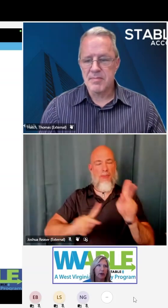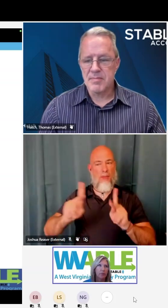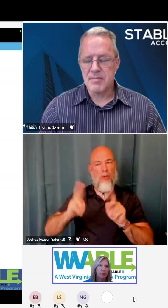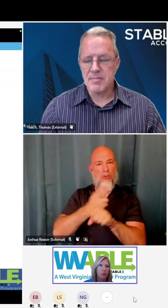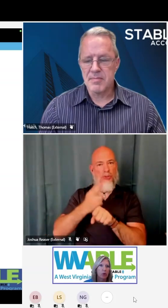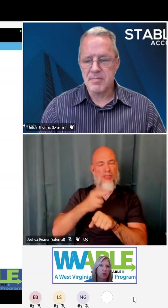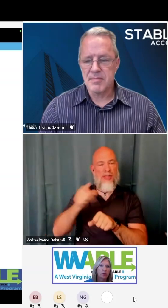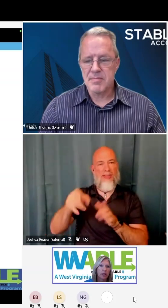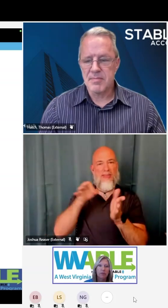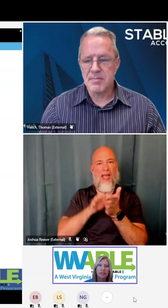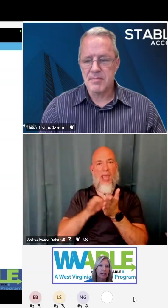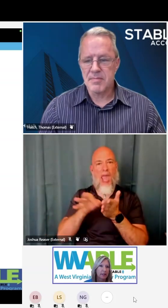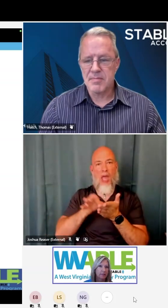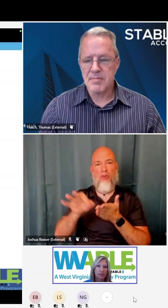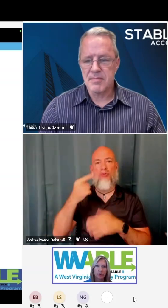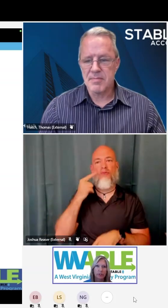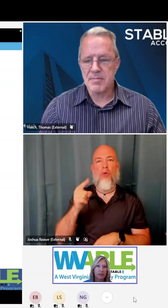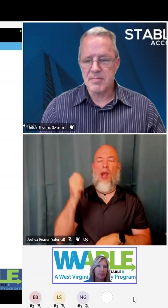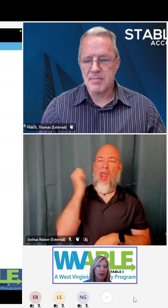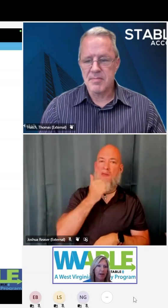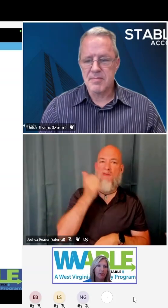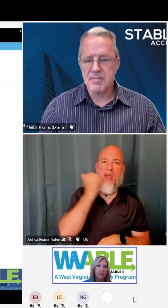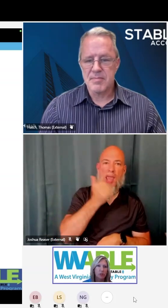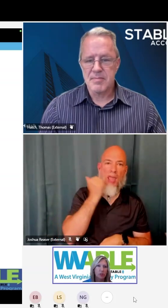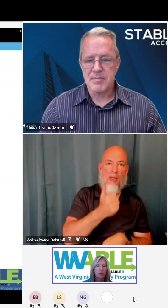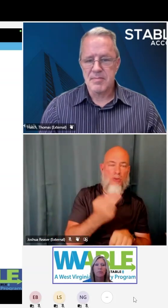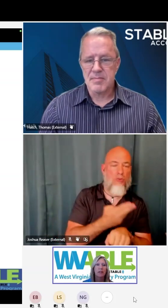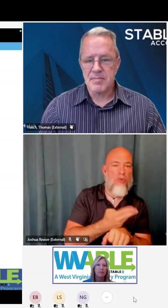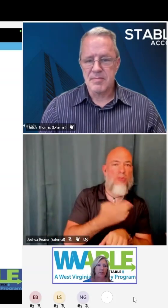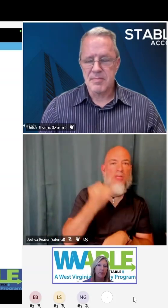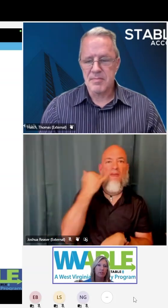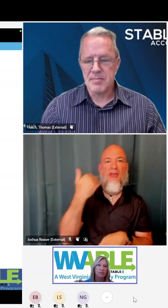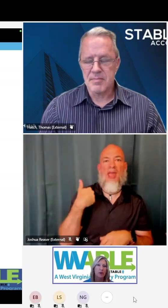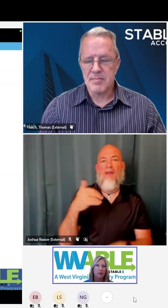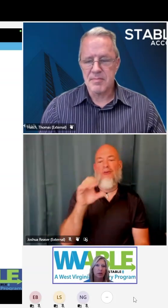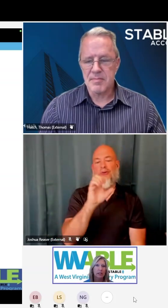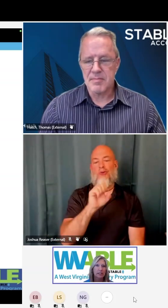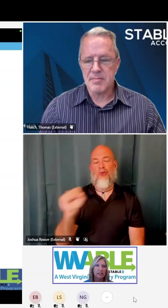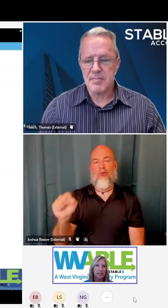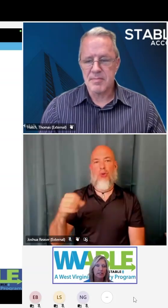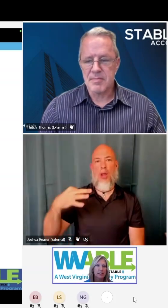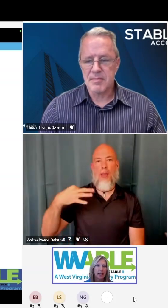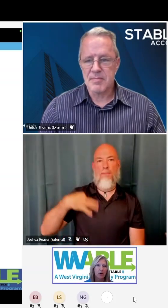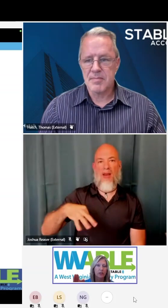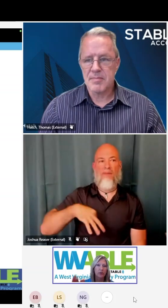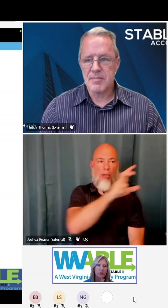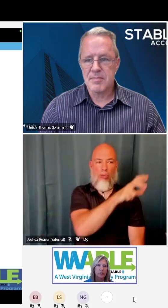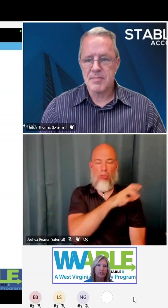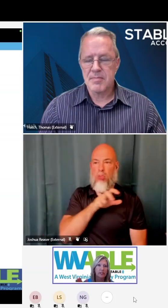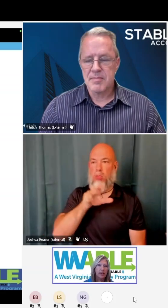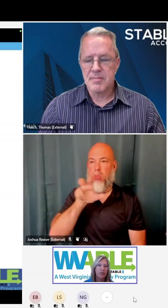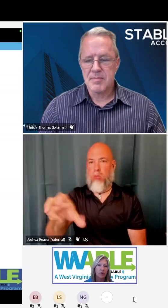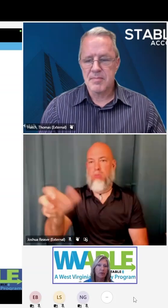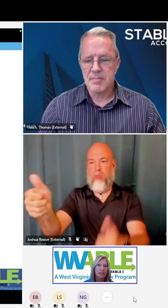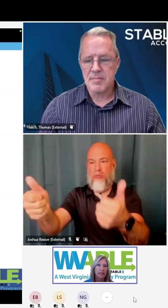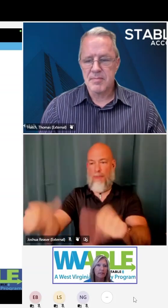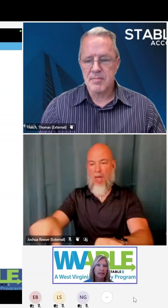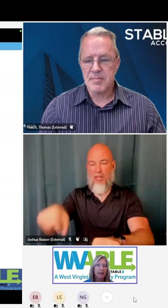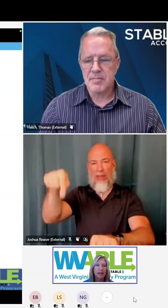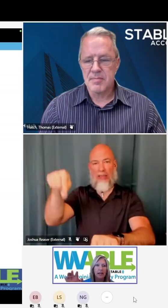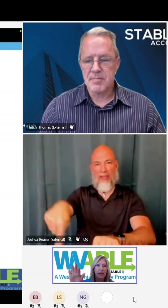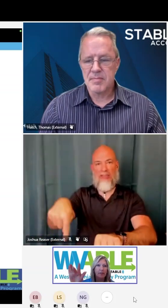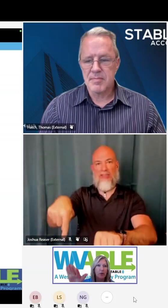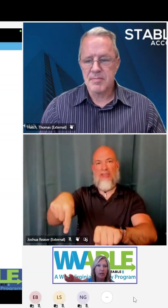accounts for everyday use, if they have their Social Security benefit payment directly deposited in this account and they're using this account for